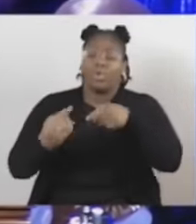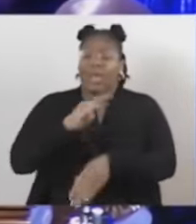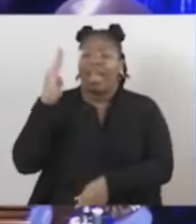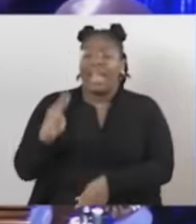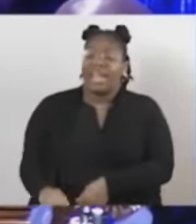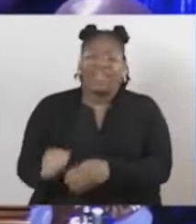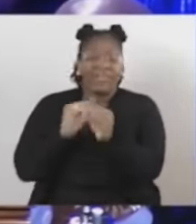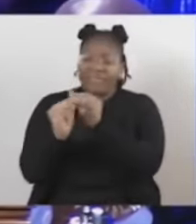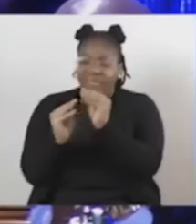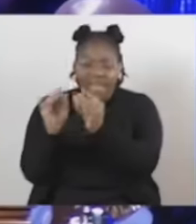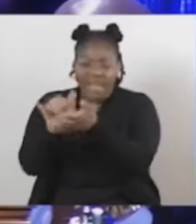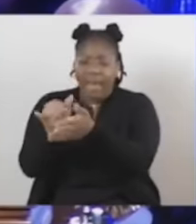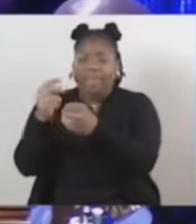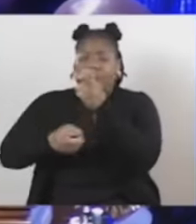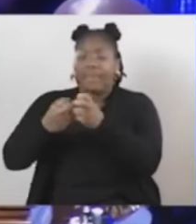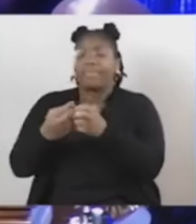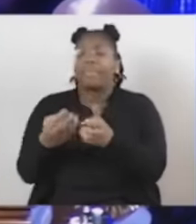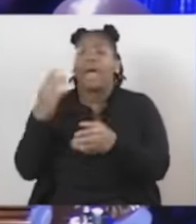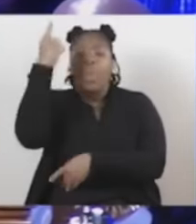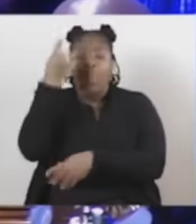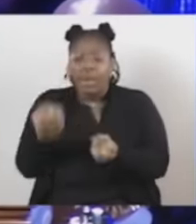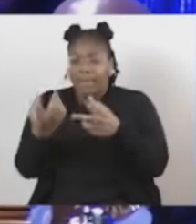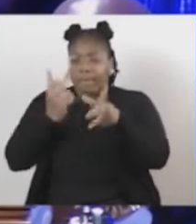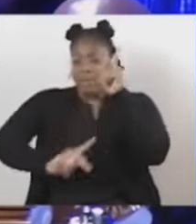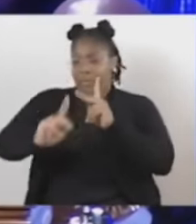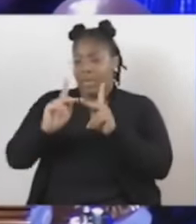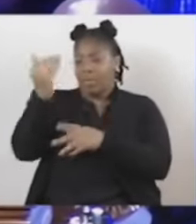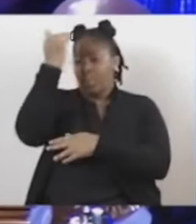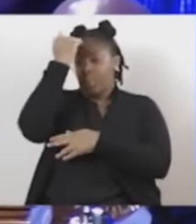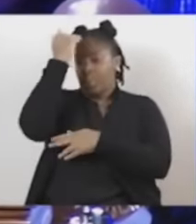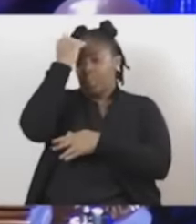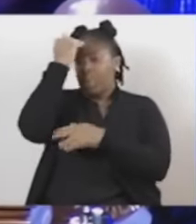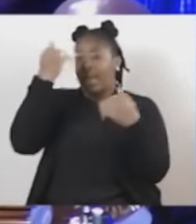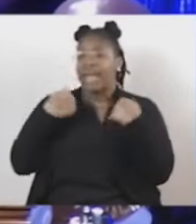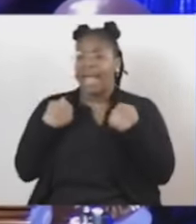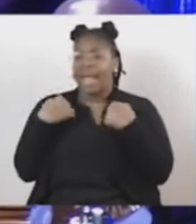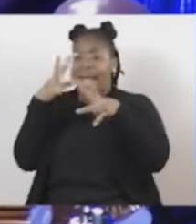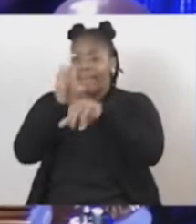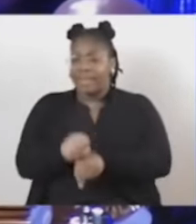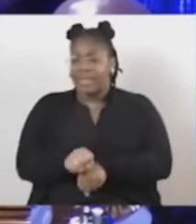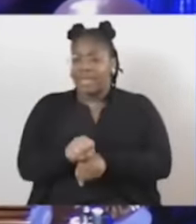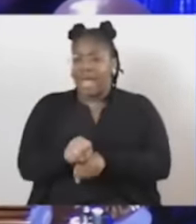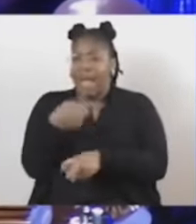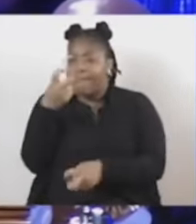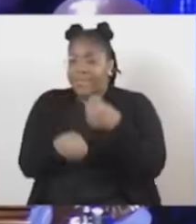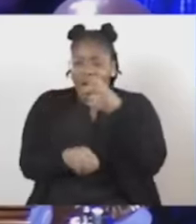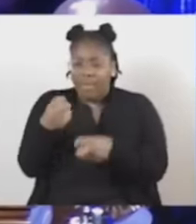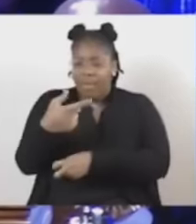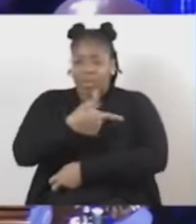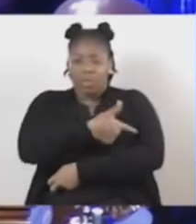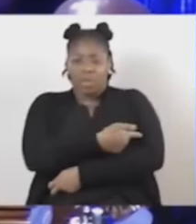him, and how many people knew that all the while there was a habit being